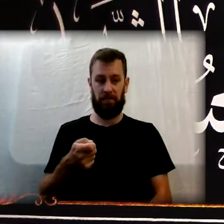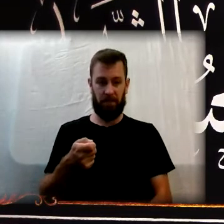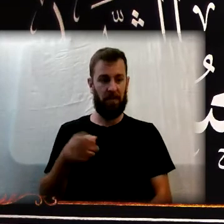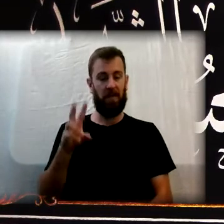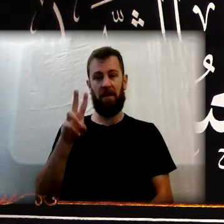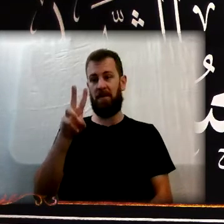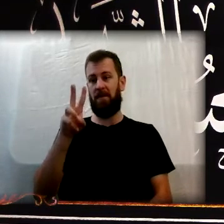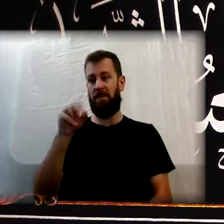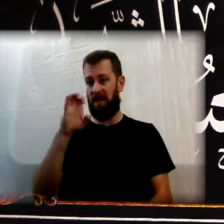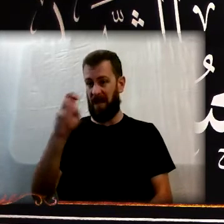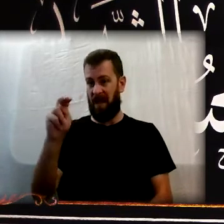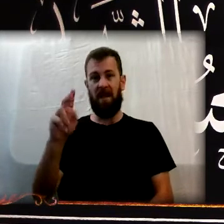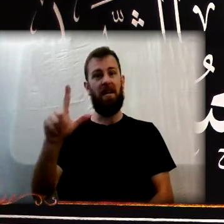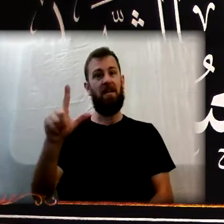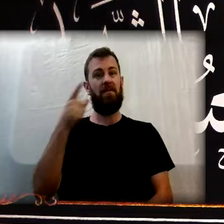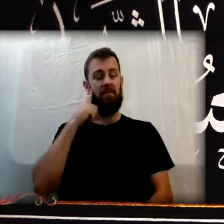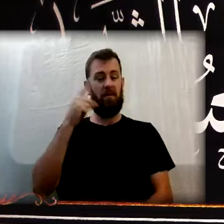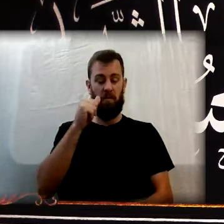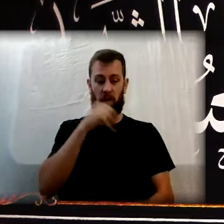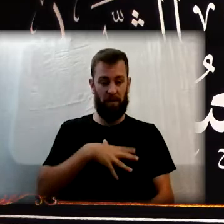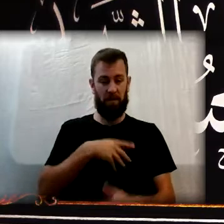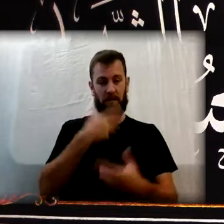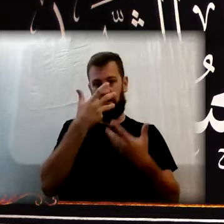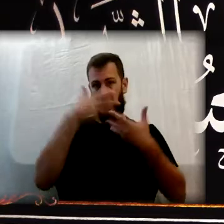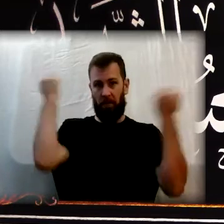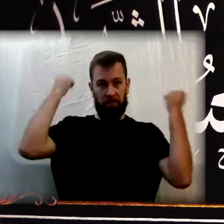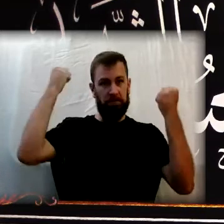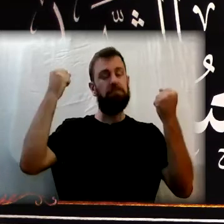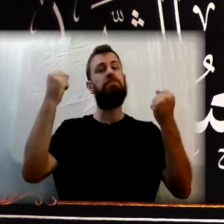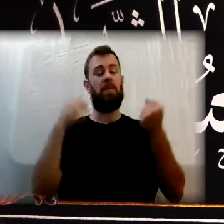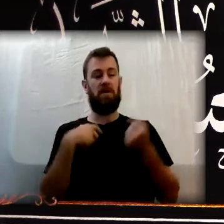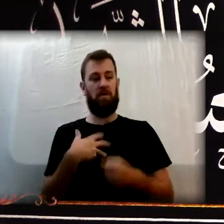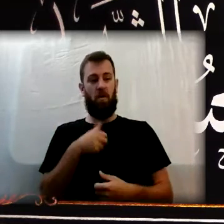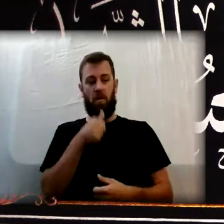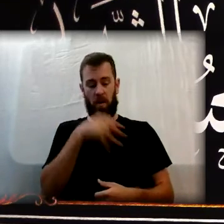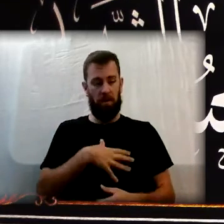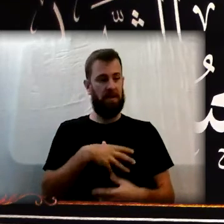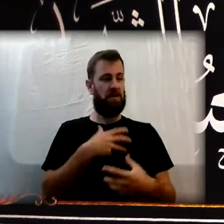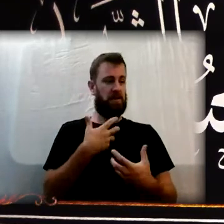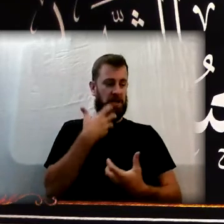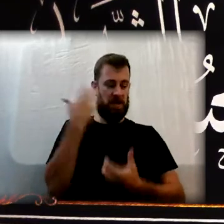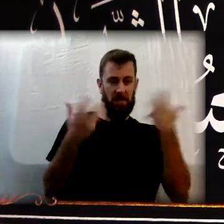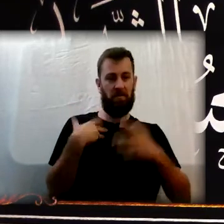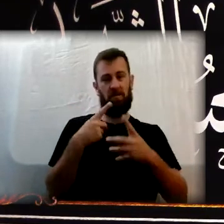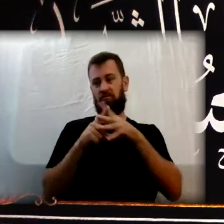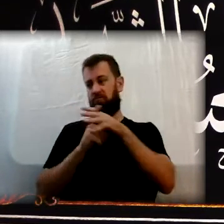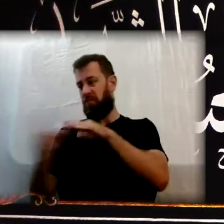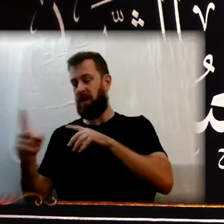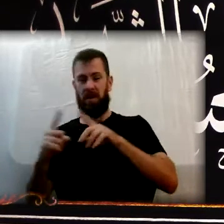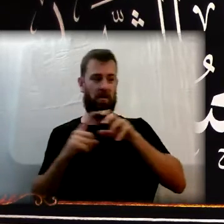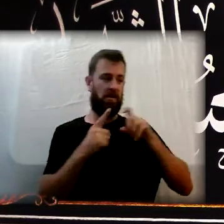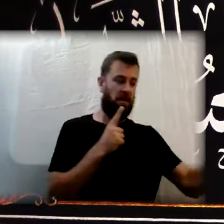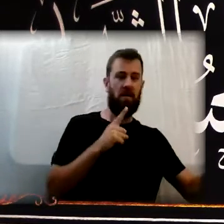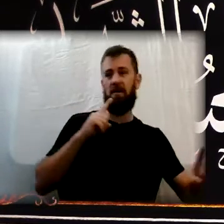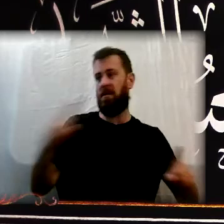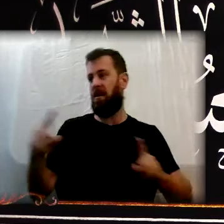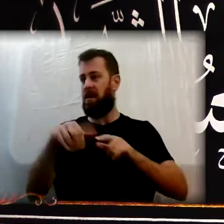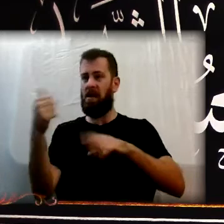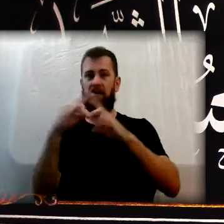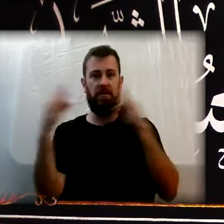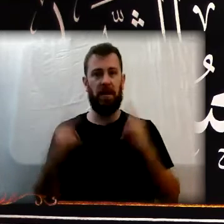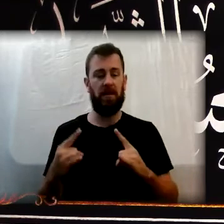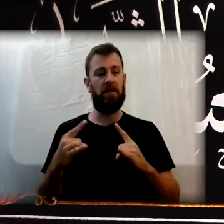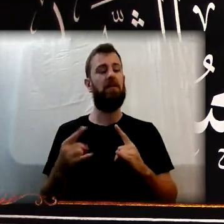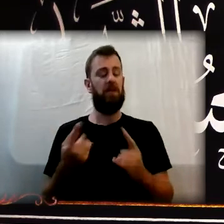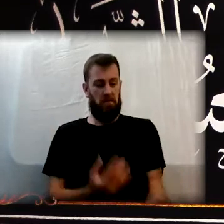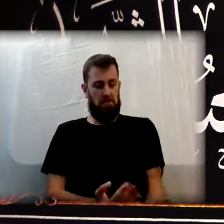the veils of the women, and the women were screaming and running from one tent to another as the Ashqiya